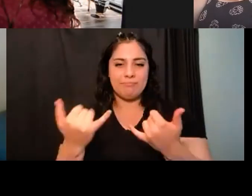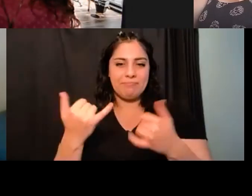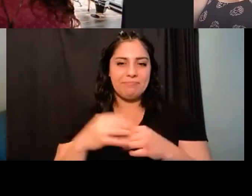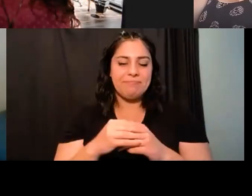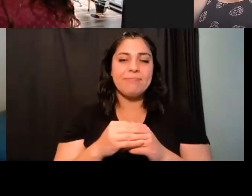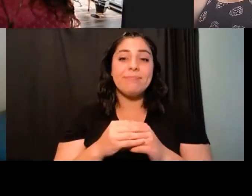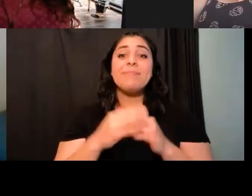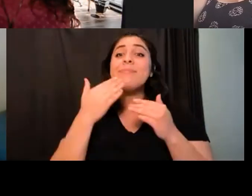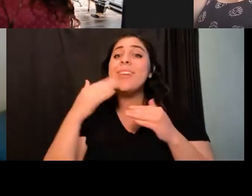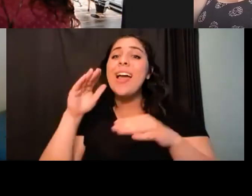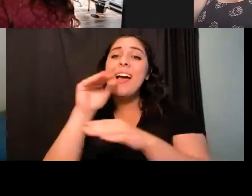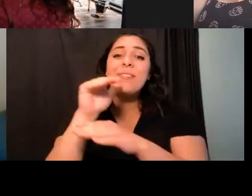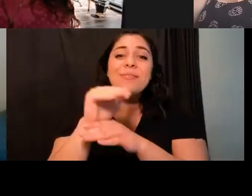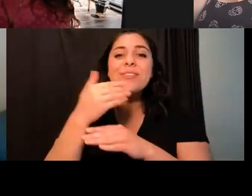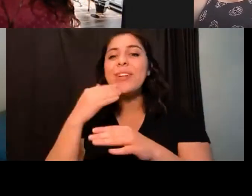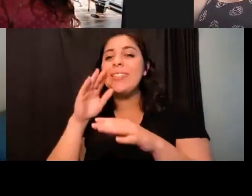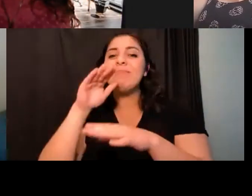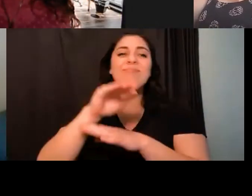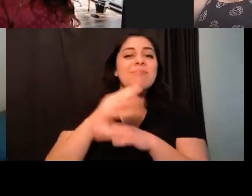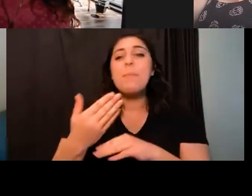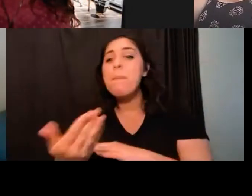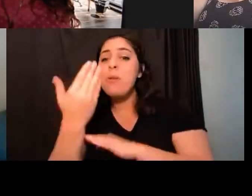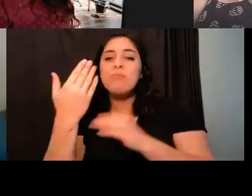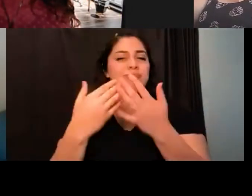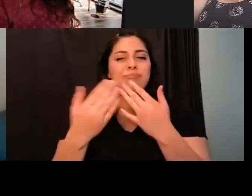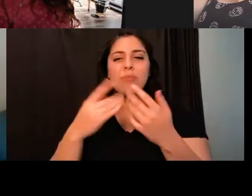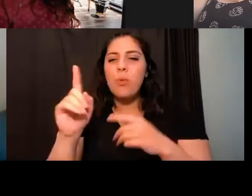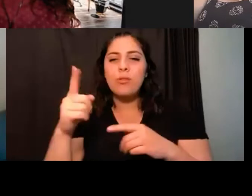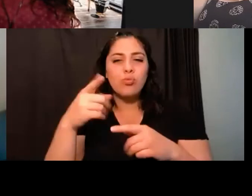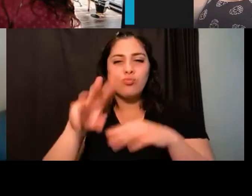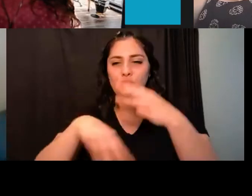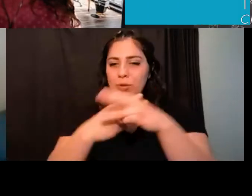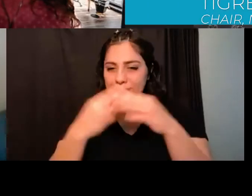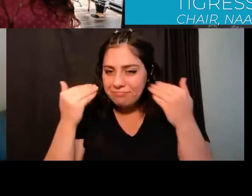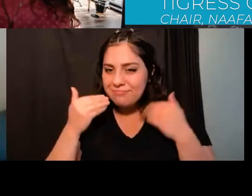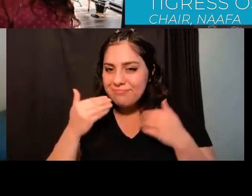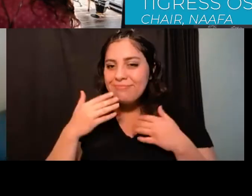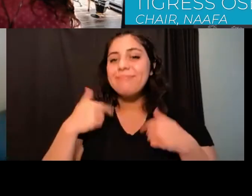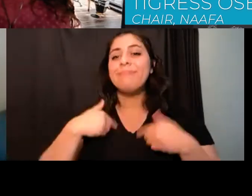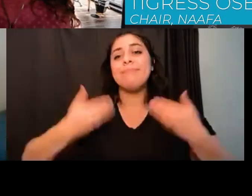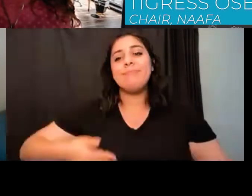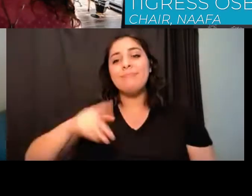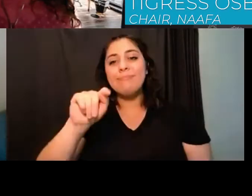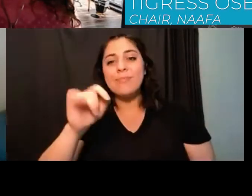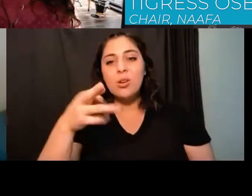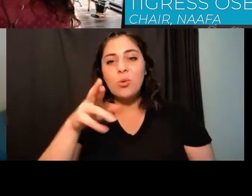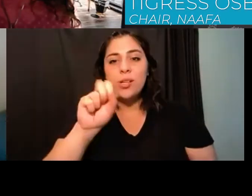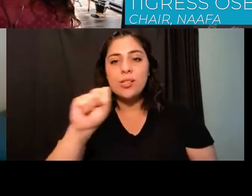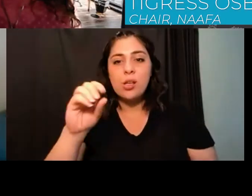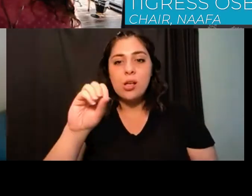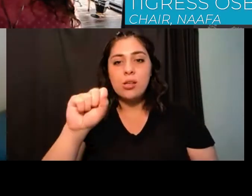Good afternoon, good evening, good morning to you wherever you are in the world. I am Tigress Osborne. I'm the chair of the